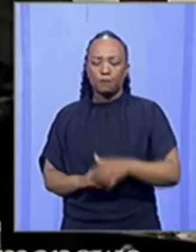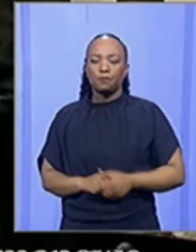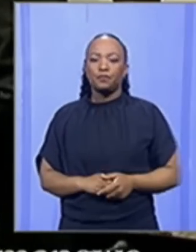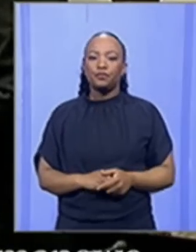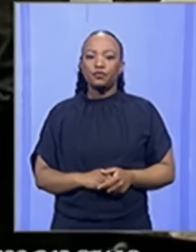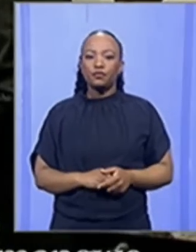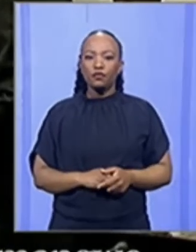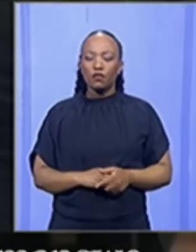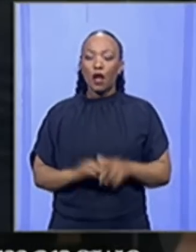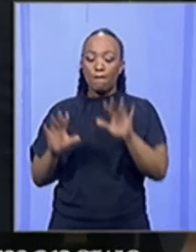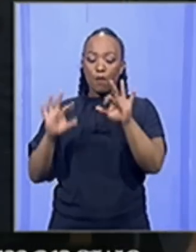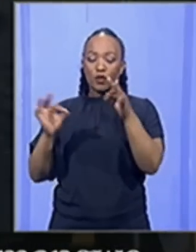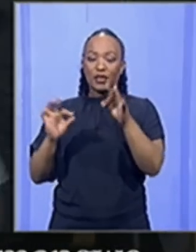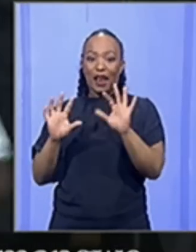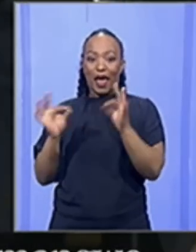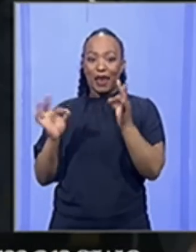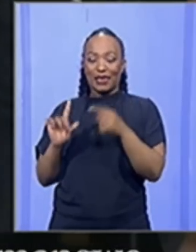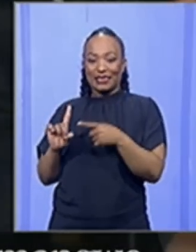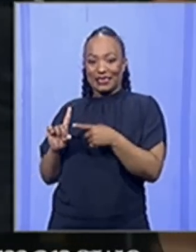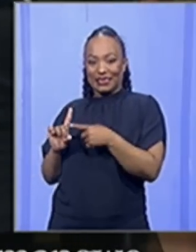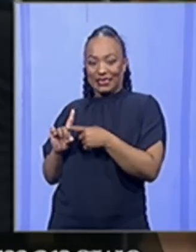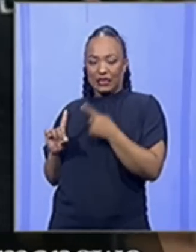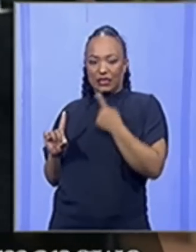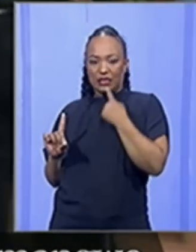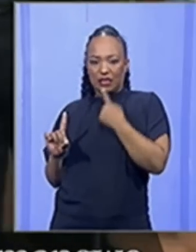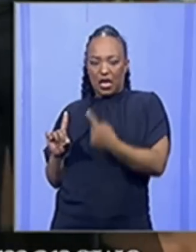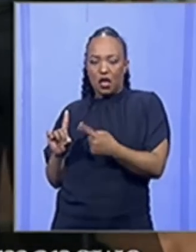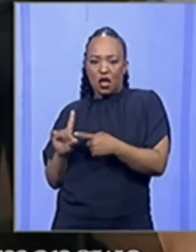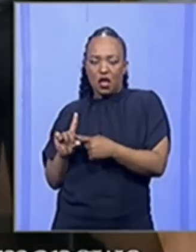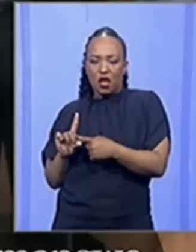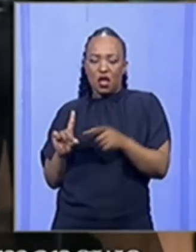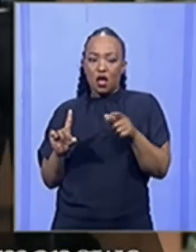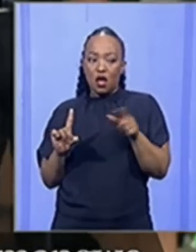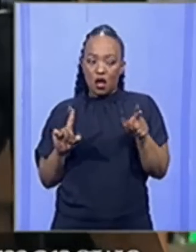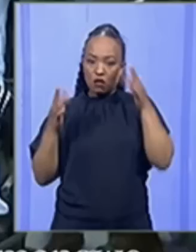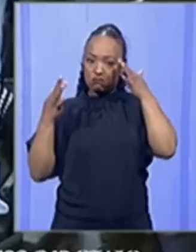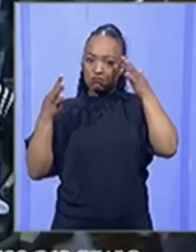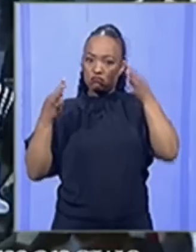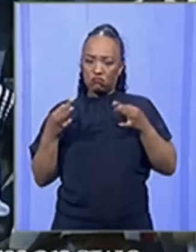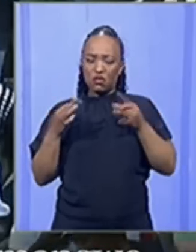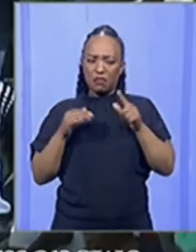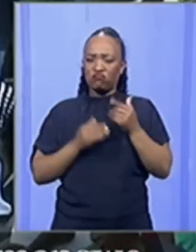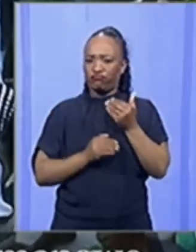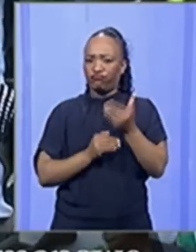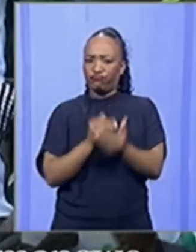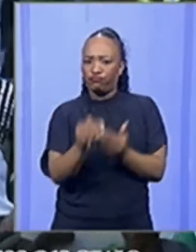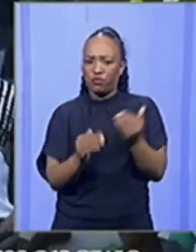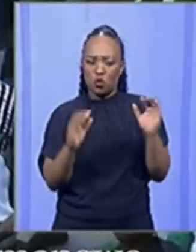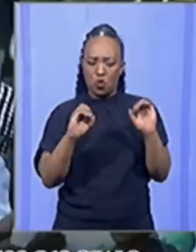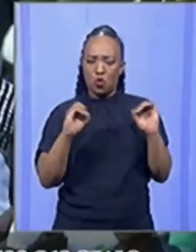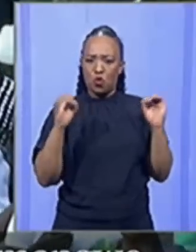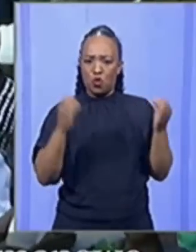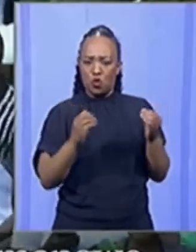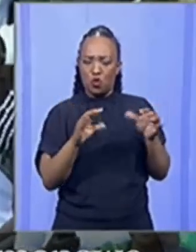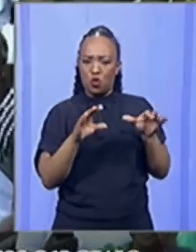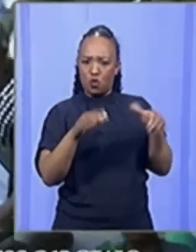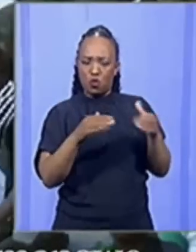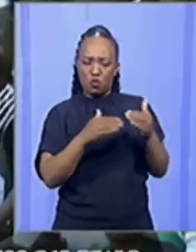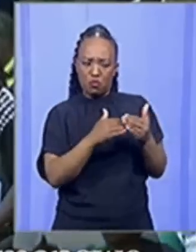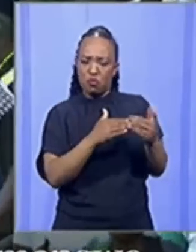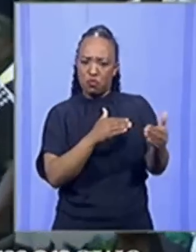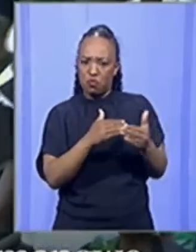wa dipolotiki a re mokgwa ono wa go tsewa ga dikgato o tshwanetse go tswelela mo lekokong le ga jaana le dirang ka makala a nakwana.